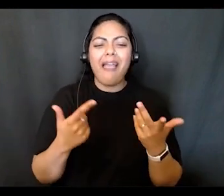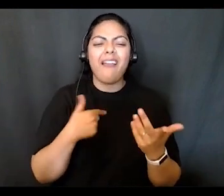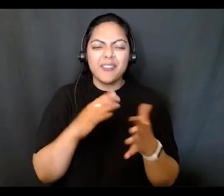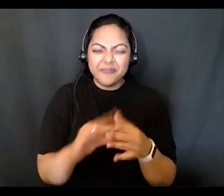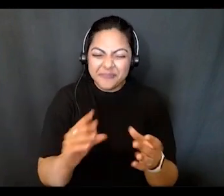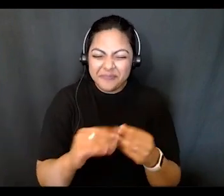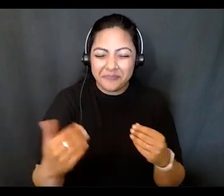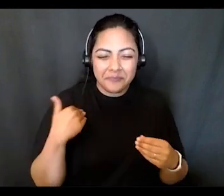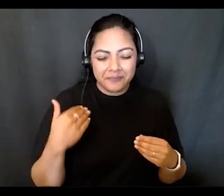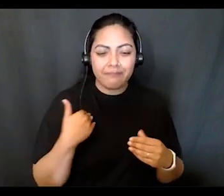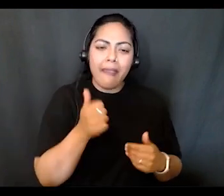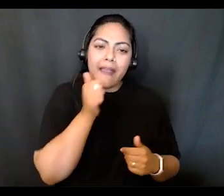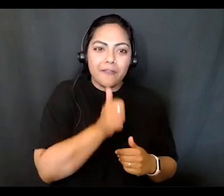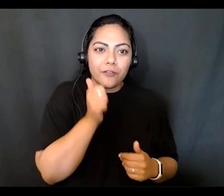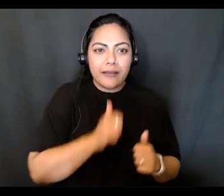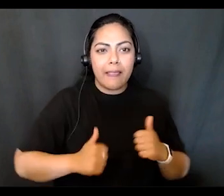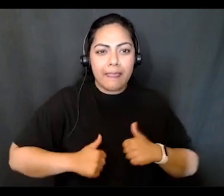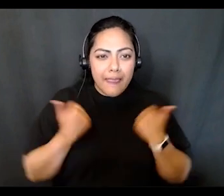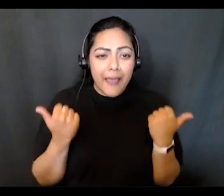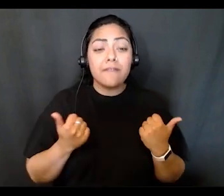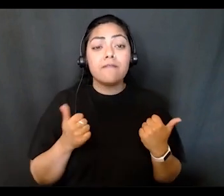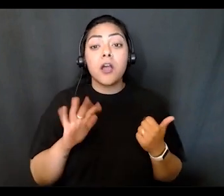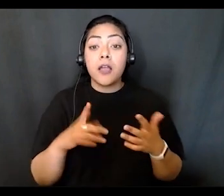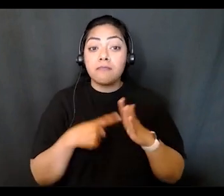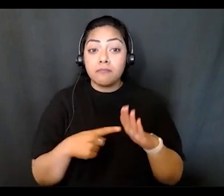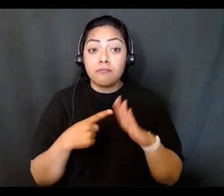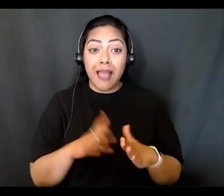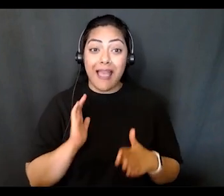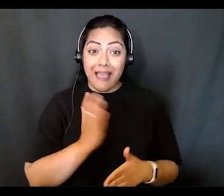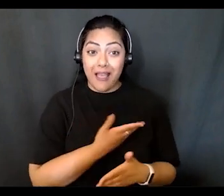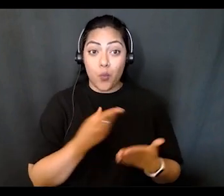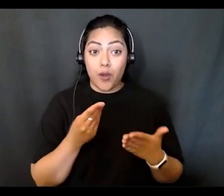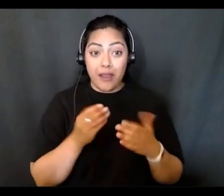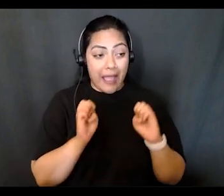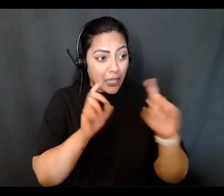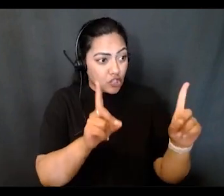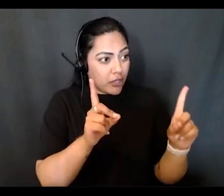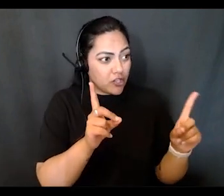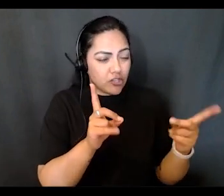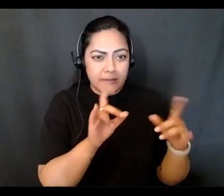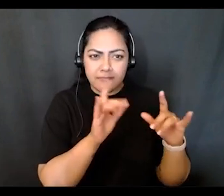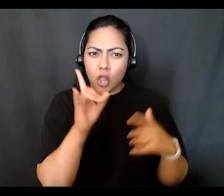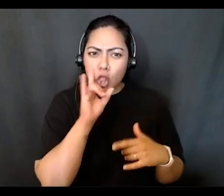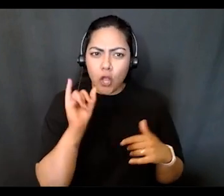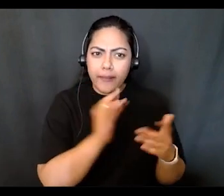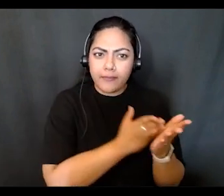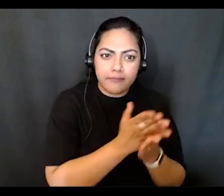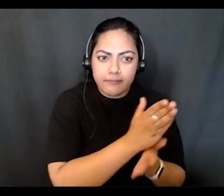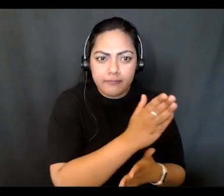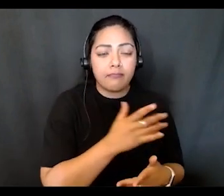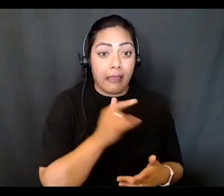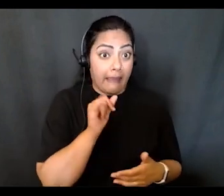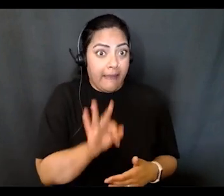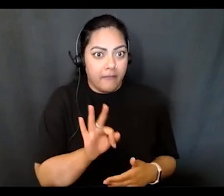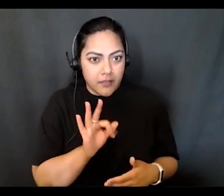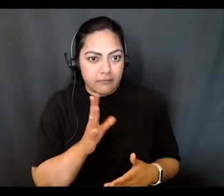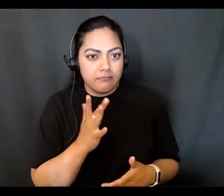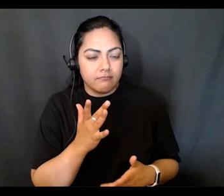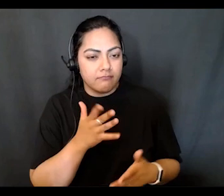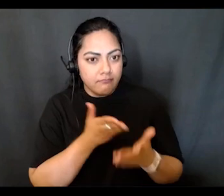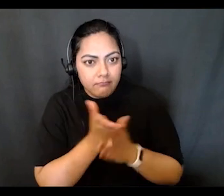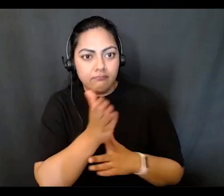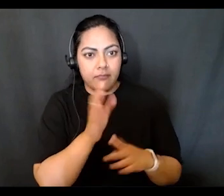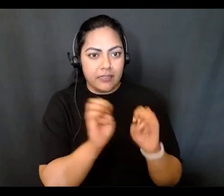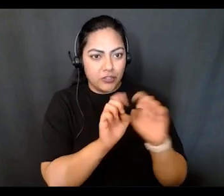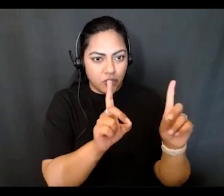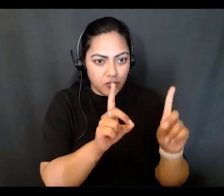play impacts our health. So things like the income we have, how we experience education, if we do at all, and things like that. When we talk